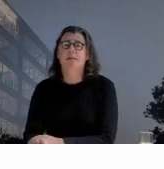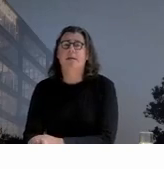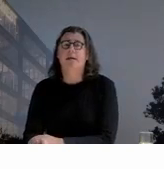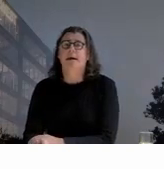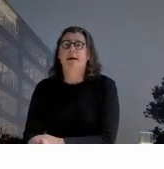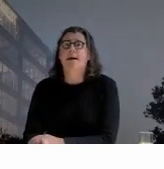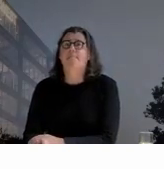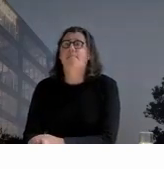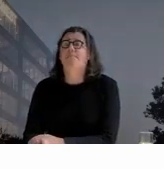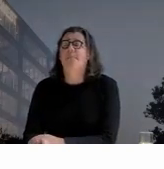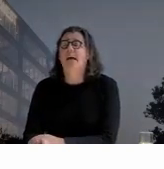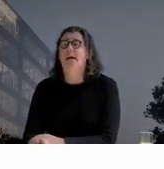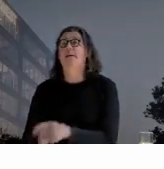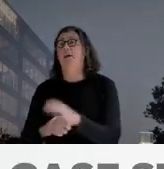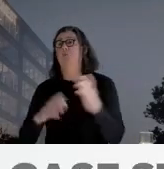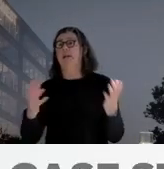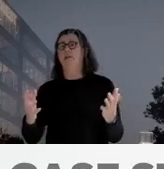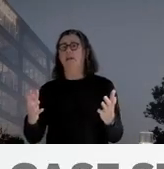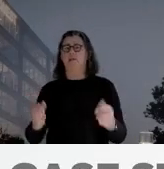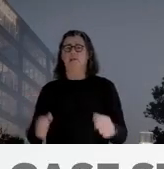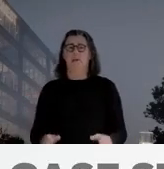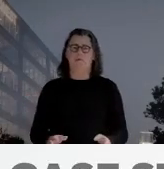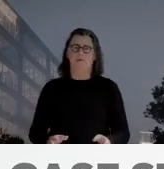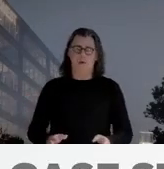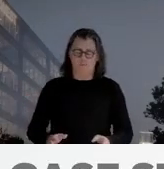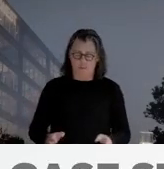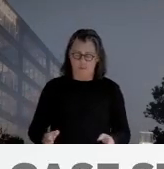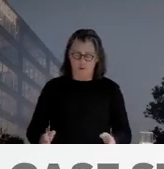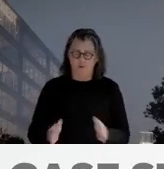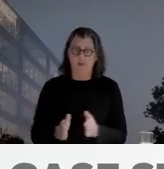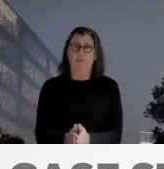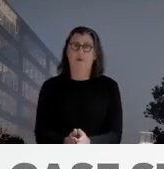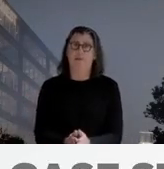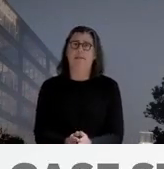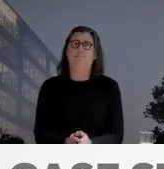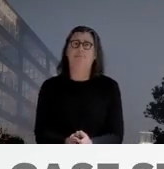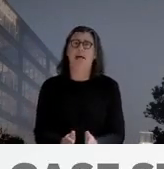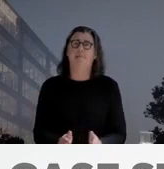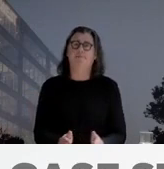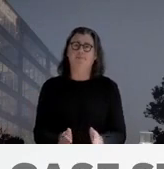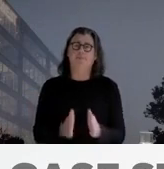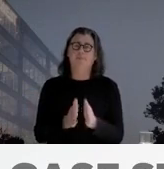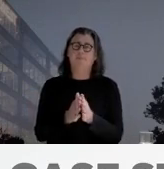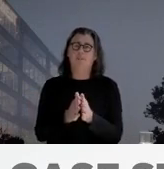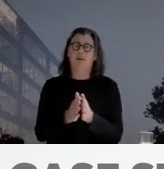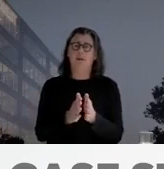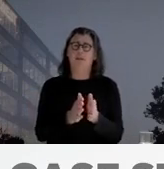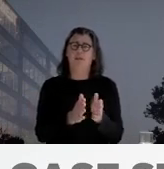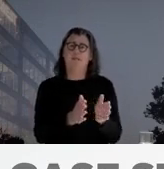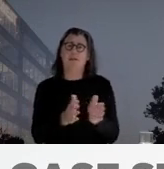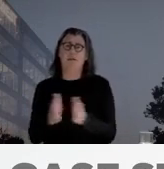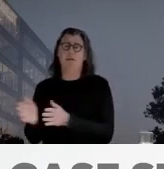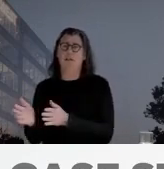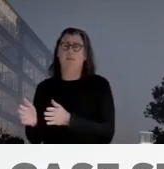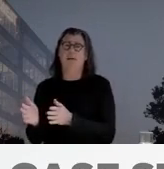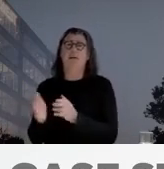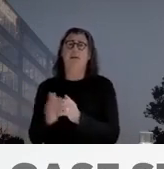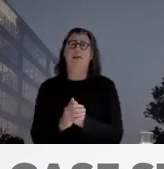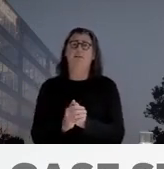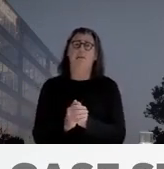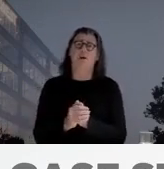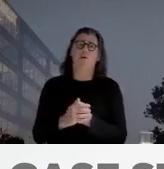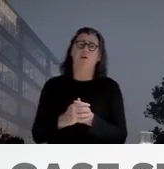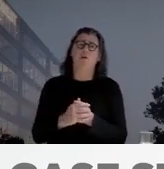do. And a really good exercise from the point of view of that project. Now, I'm going to shift gears a little